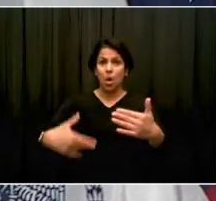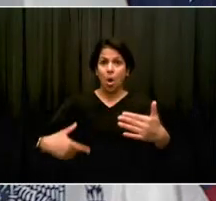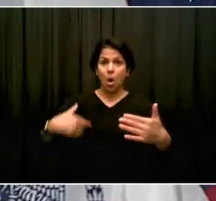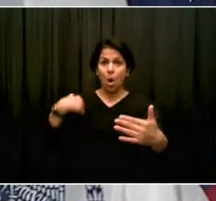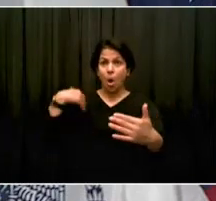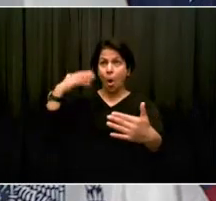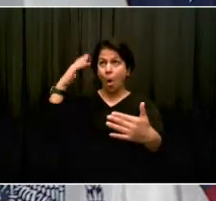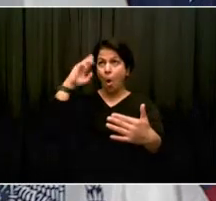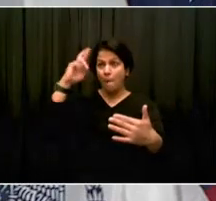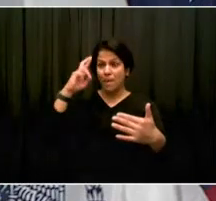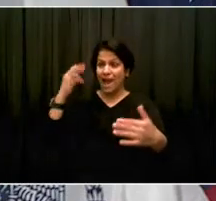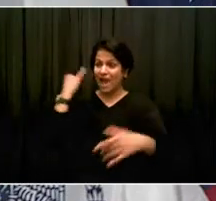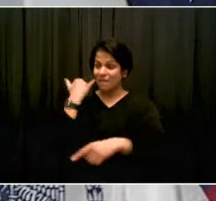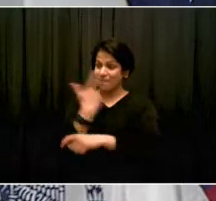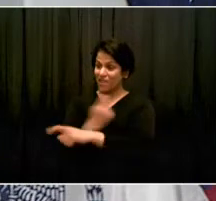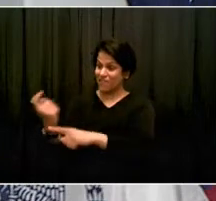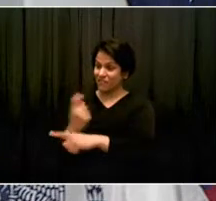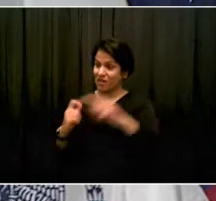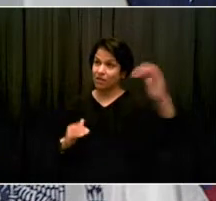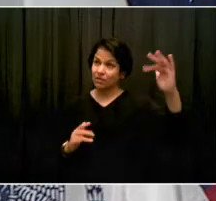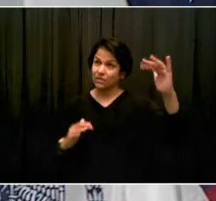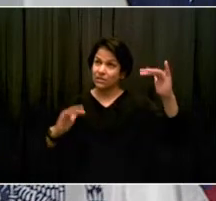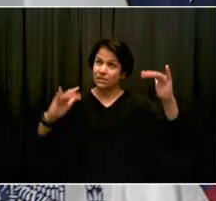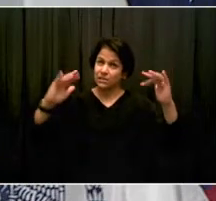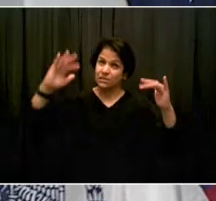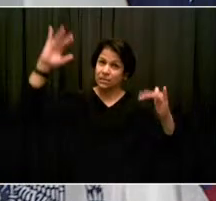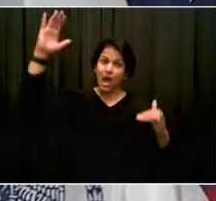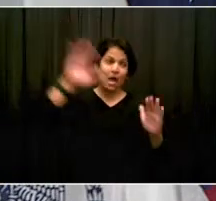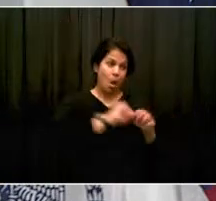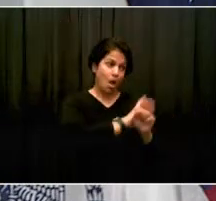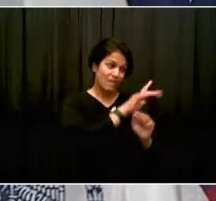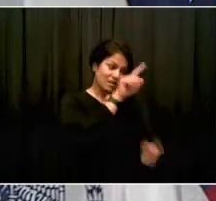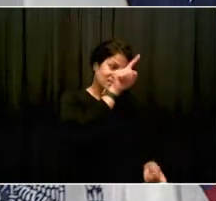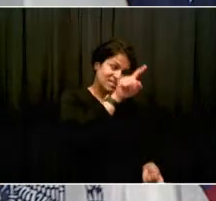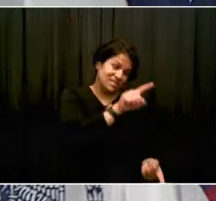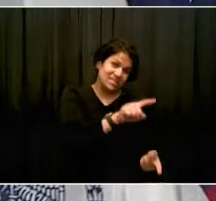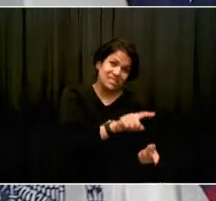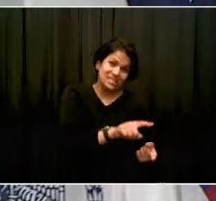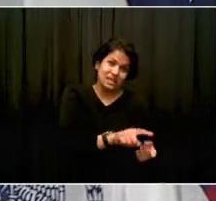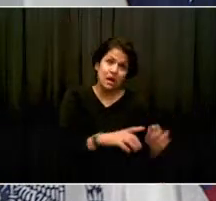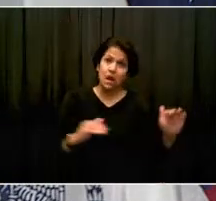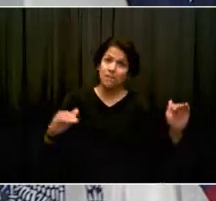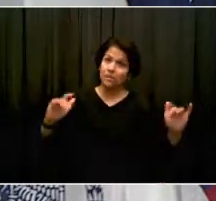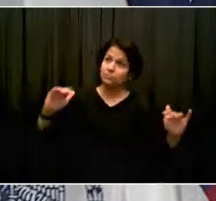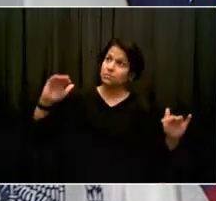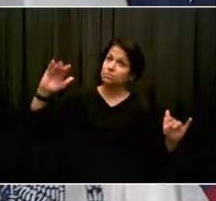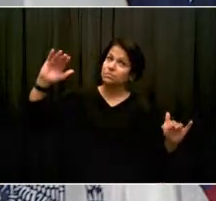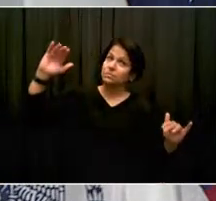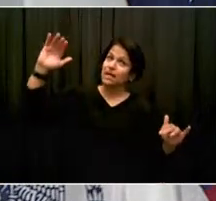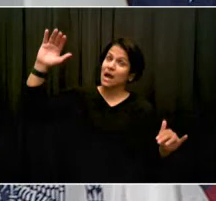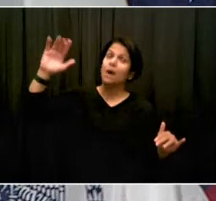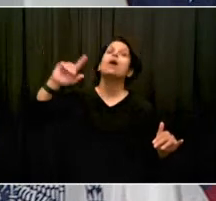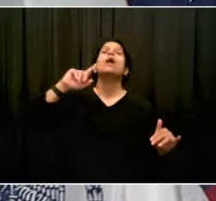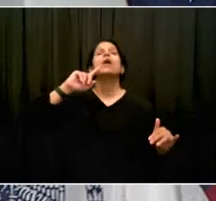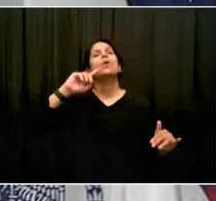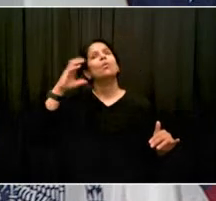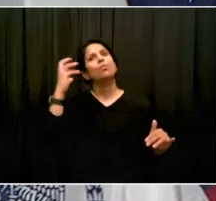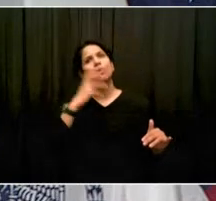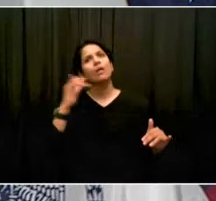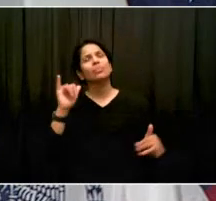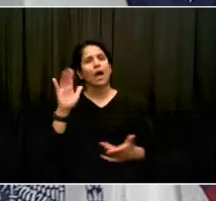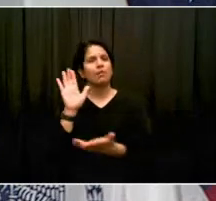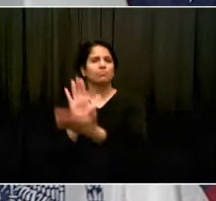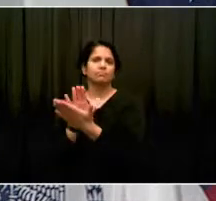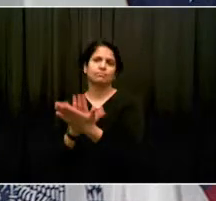progress right now, which is fantastic, and a credit to all New Yorkers, and especially a credit to our healthcare leaders and everyone who runs the